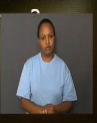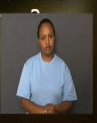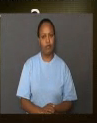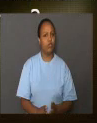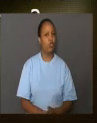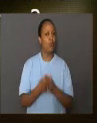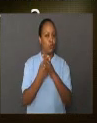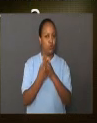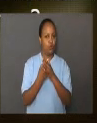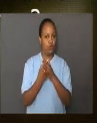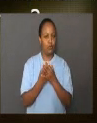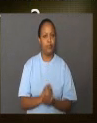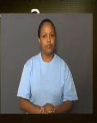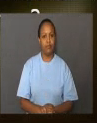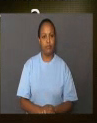Begin.